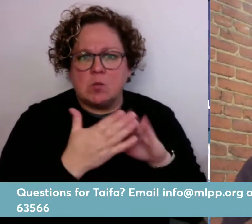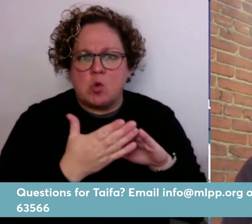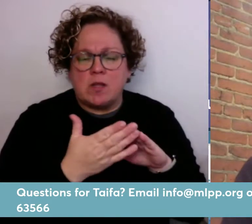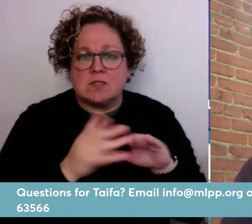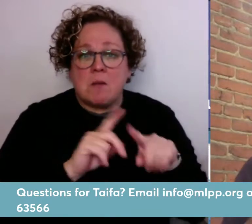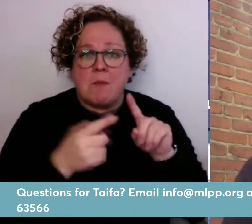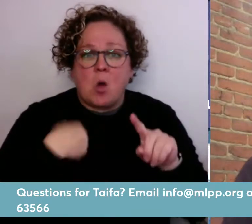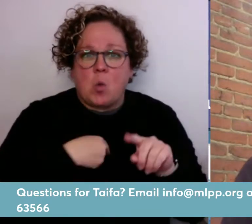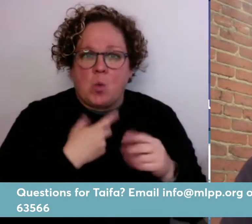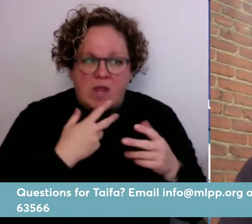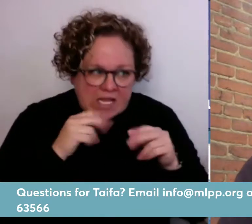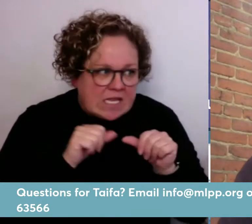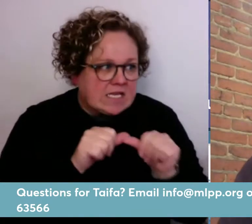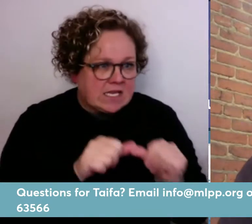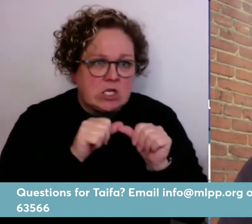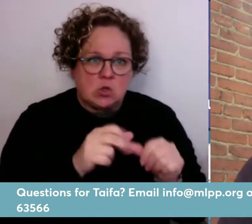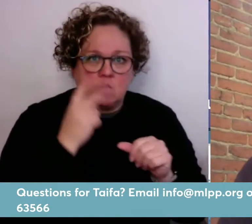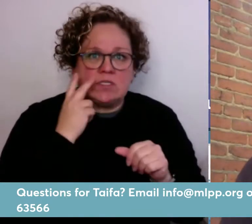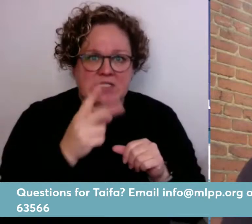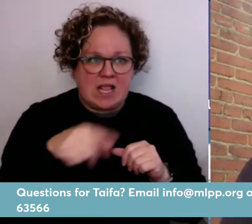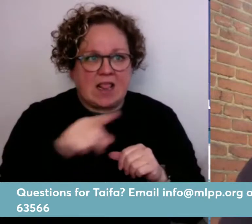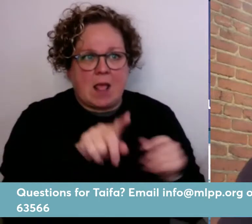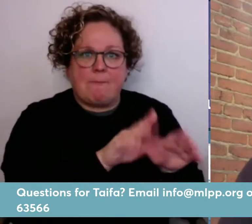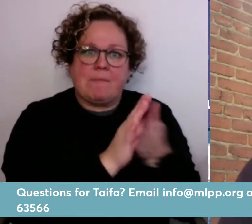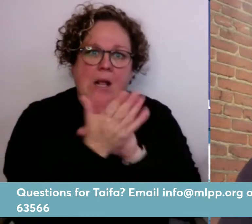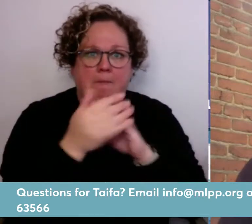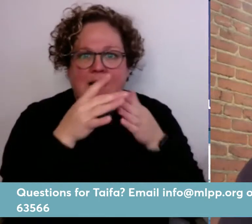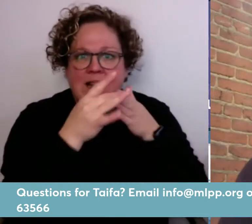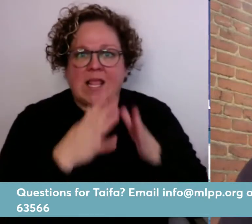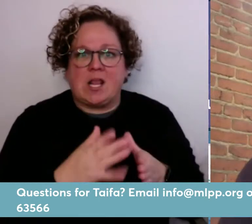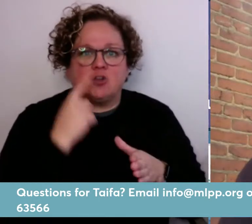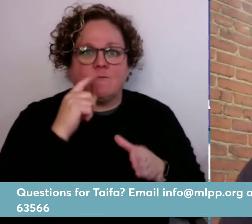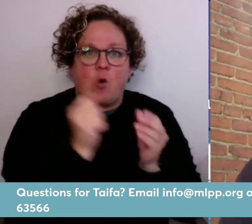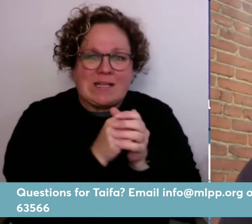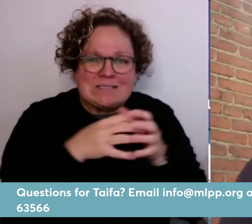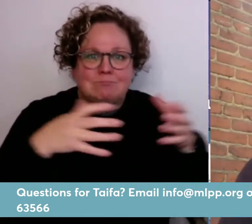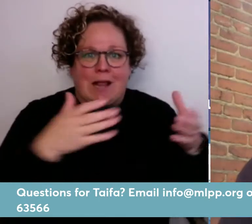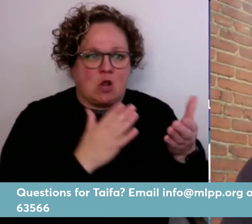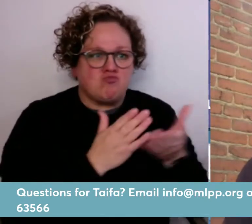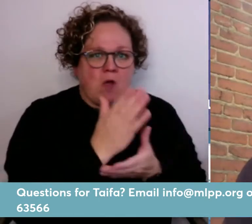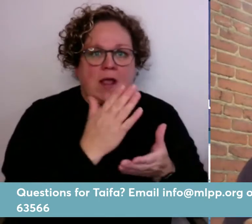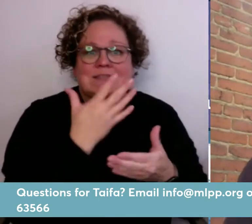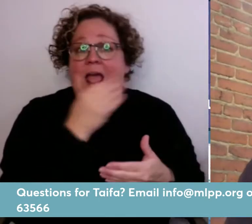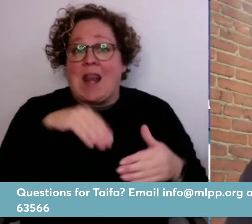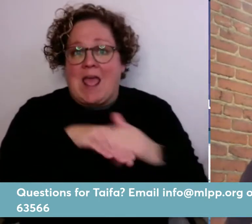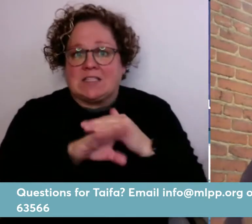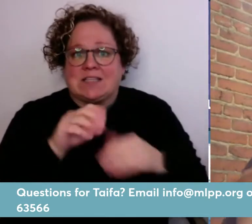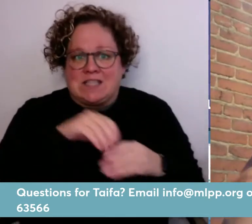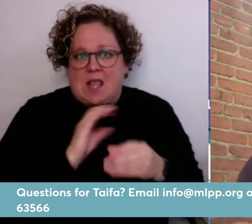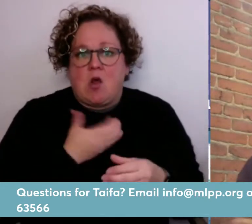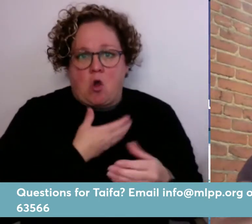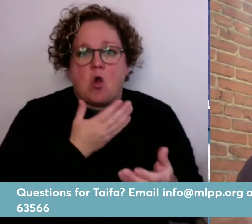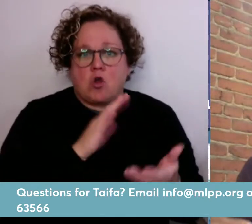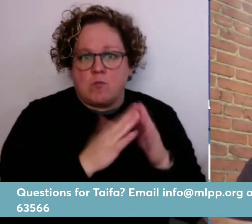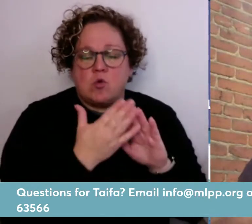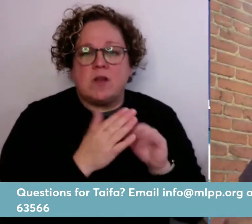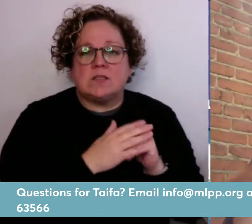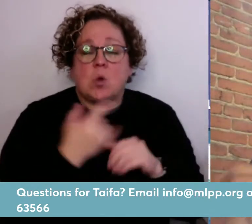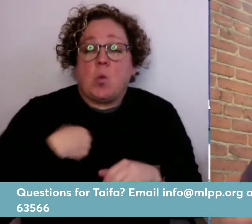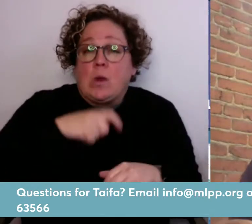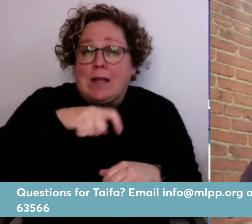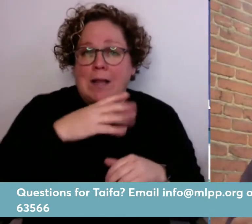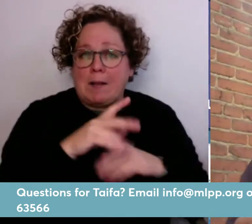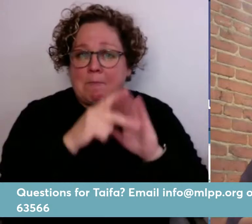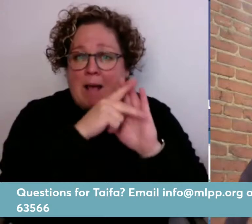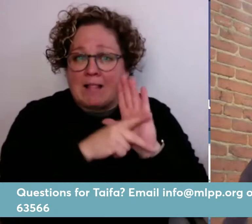as leaders in expanding access and rights for all of our communities. We need policies designed for us